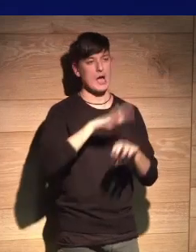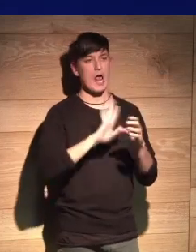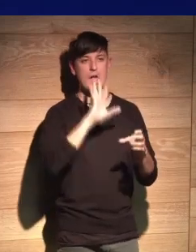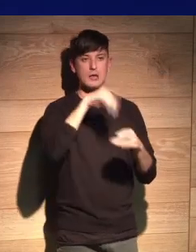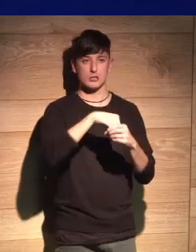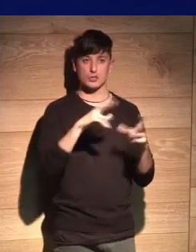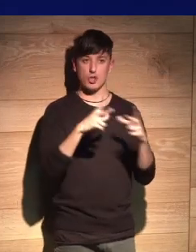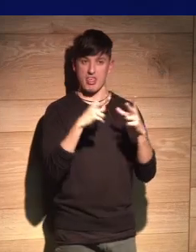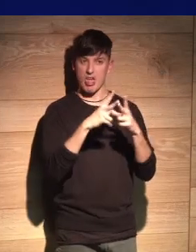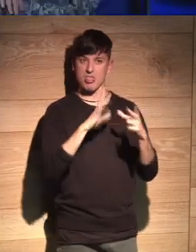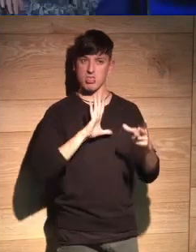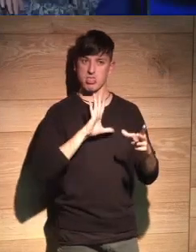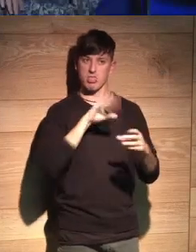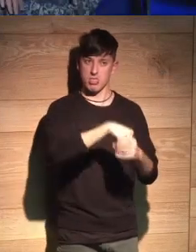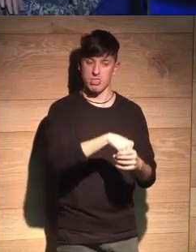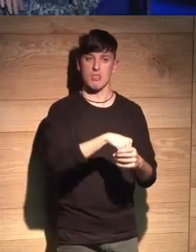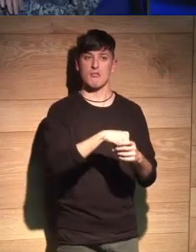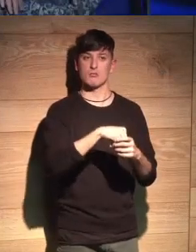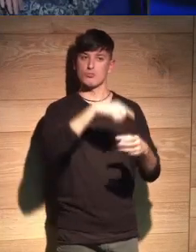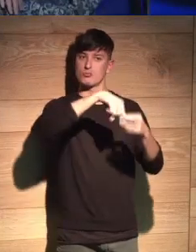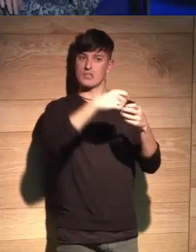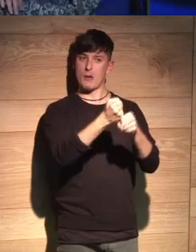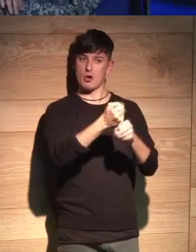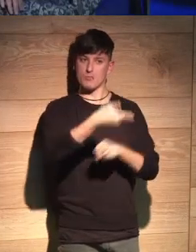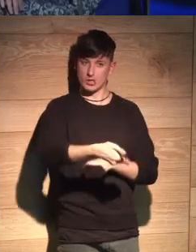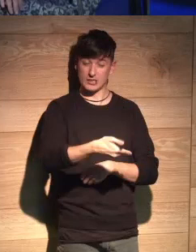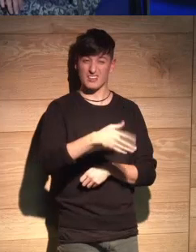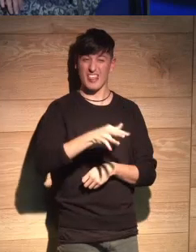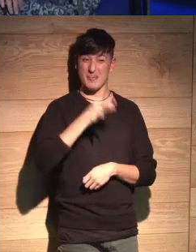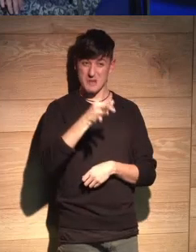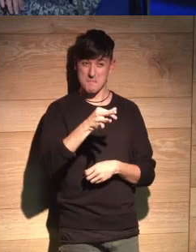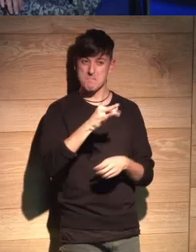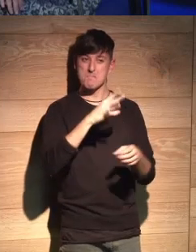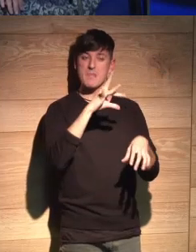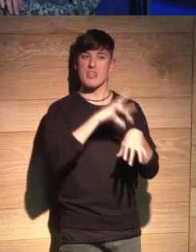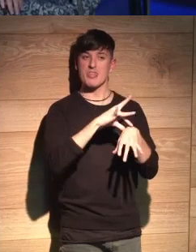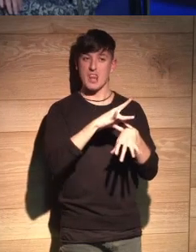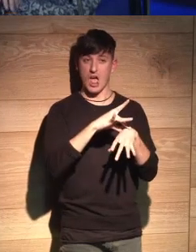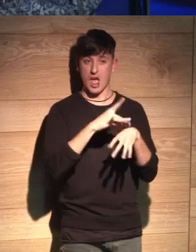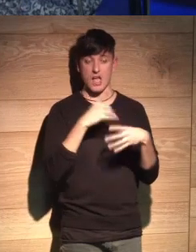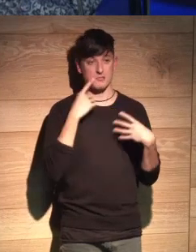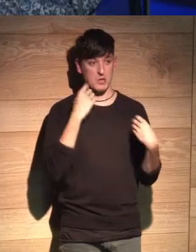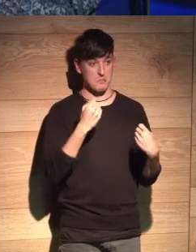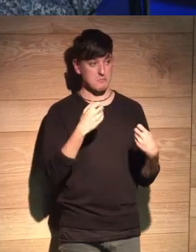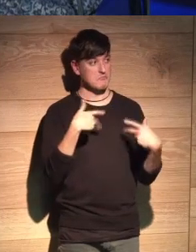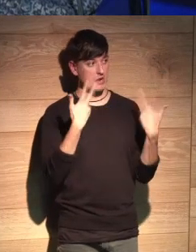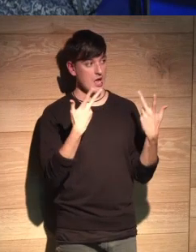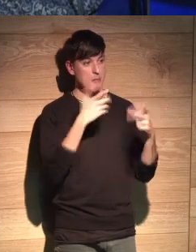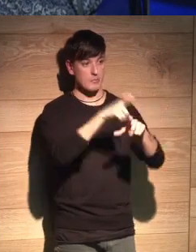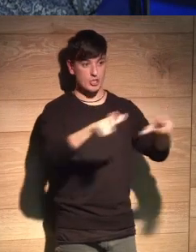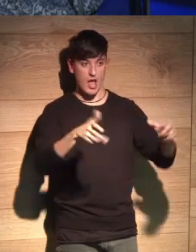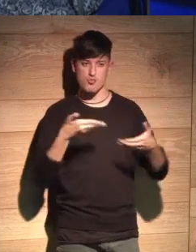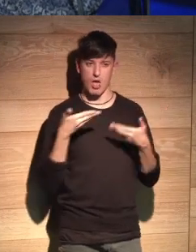the society in a job that could be relevant. And medicine allows you to help people as